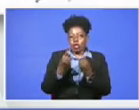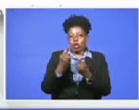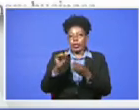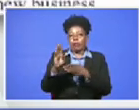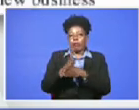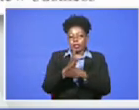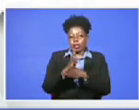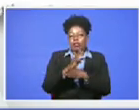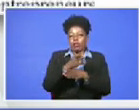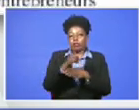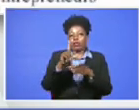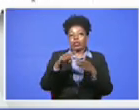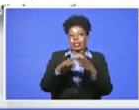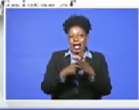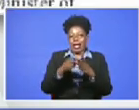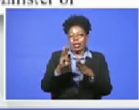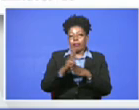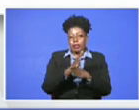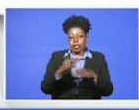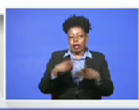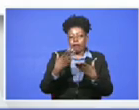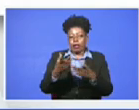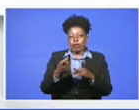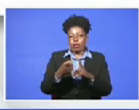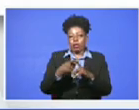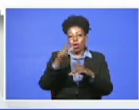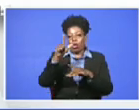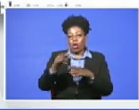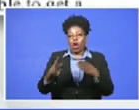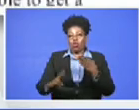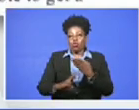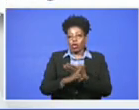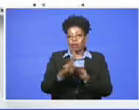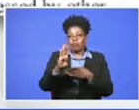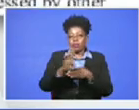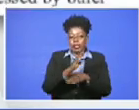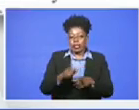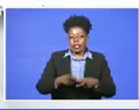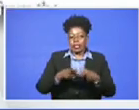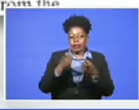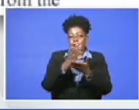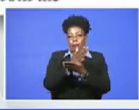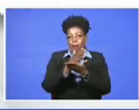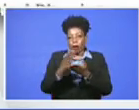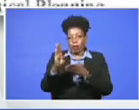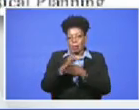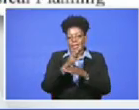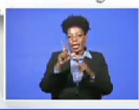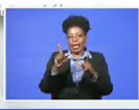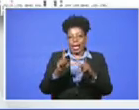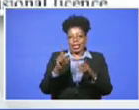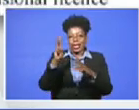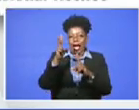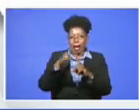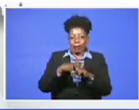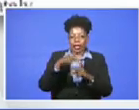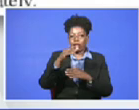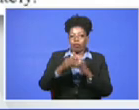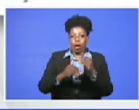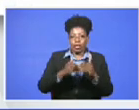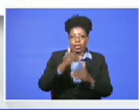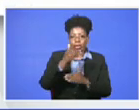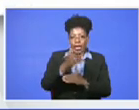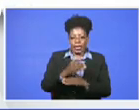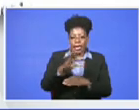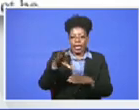start new businesses. It's available to low-risk businesses and is granted as part of the business license application process.